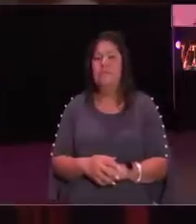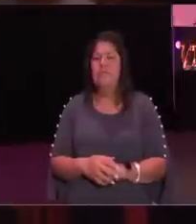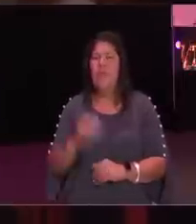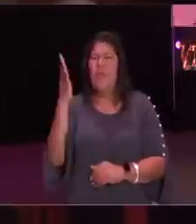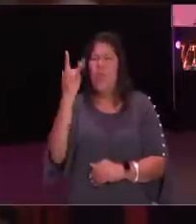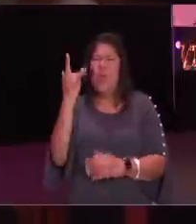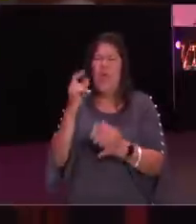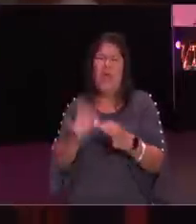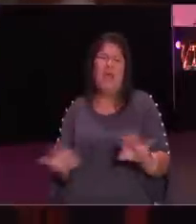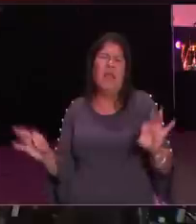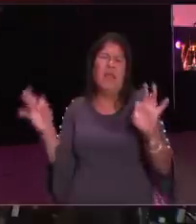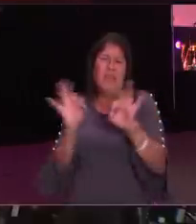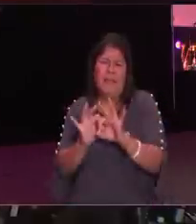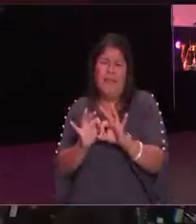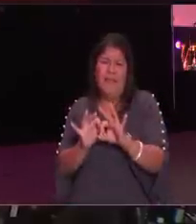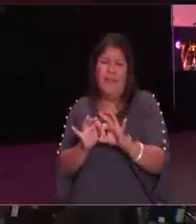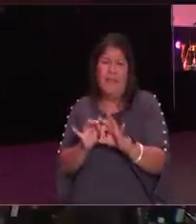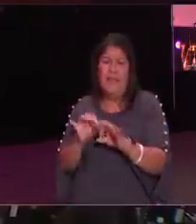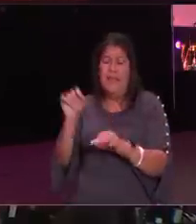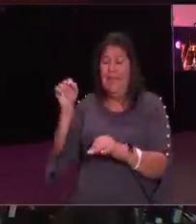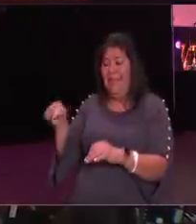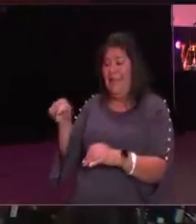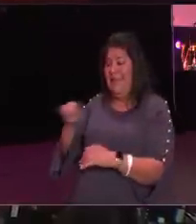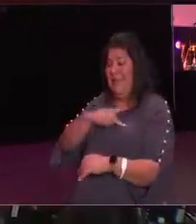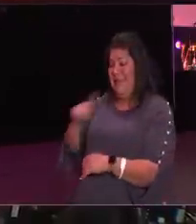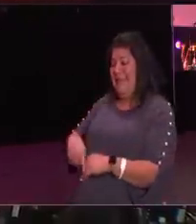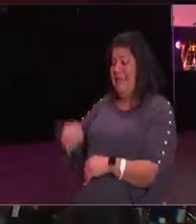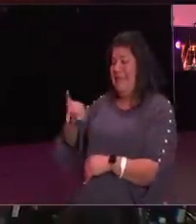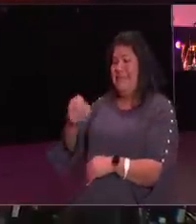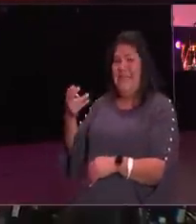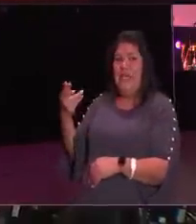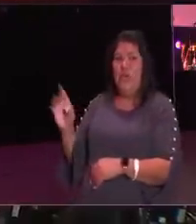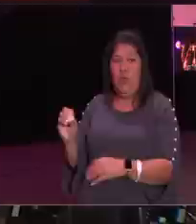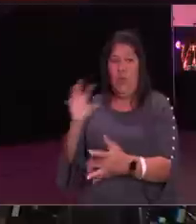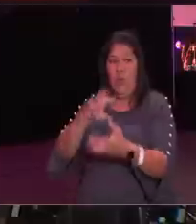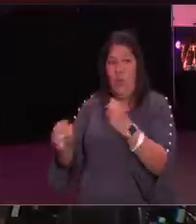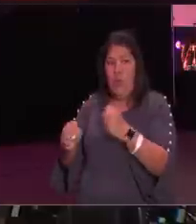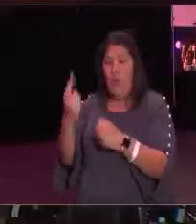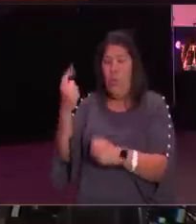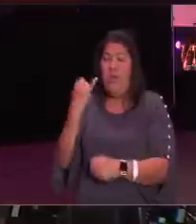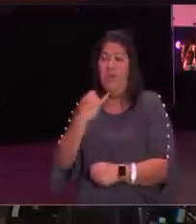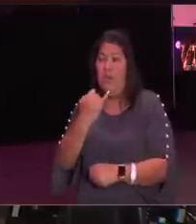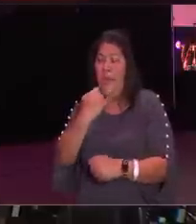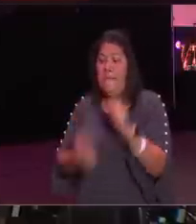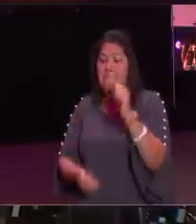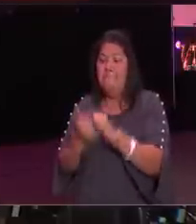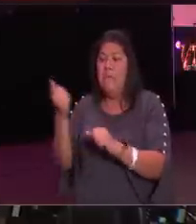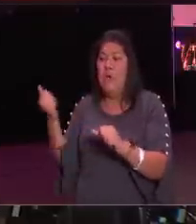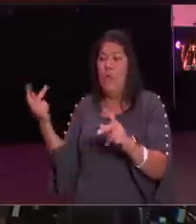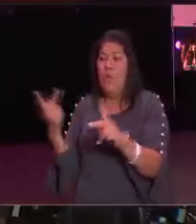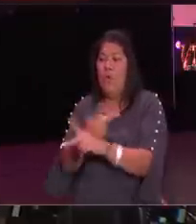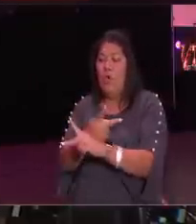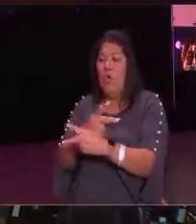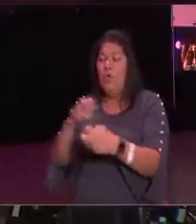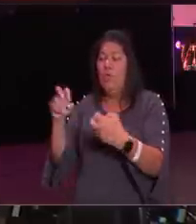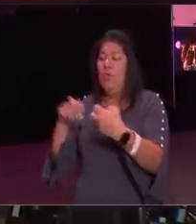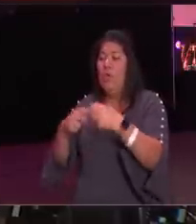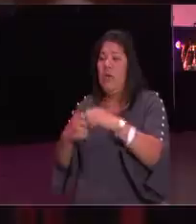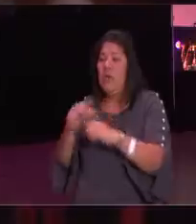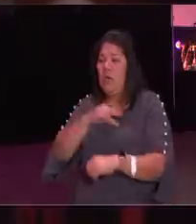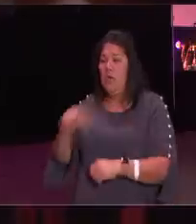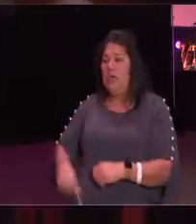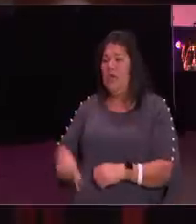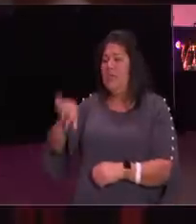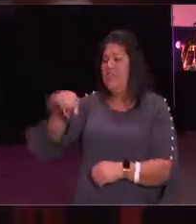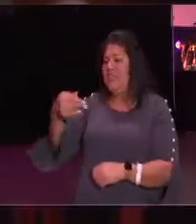Why does that matter? Because this King Jehu would destroy one of Israel's most difficult problems,